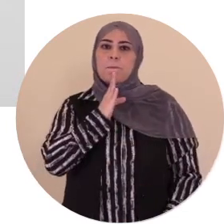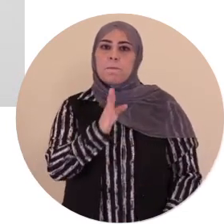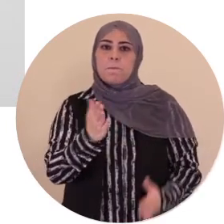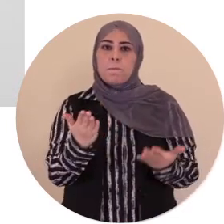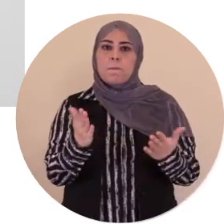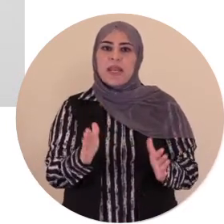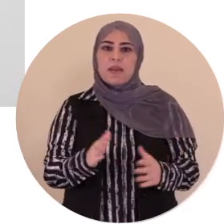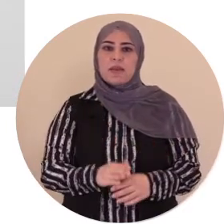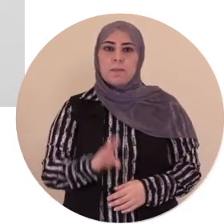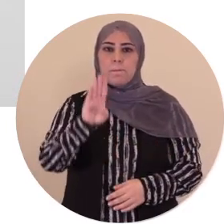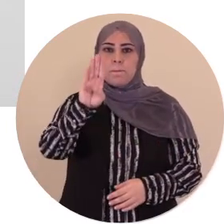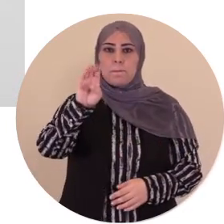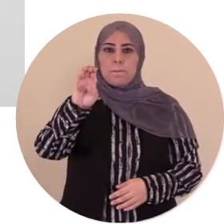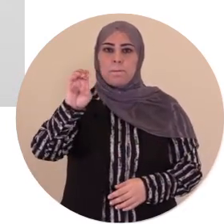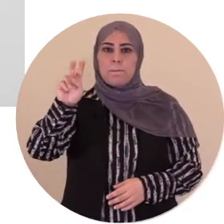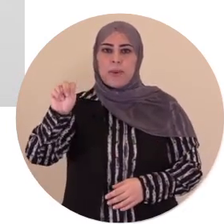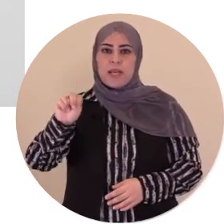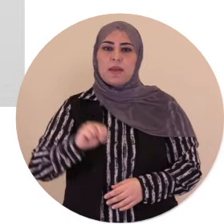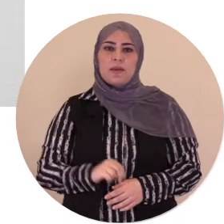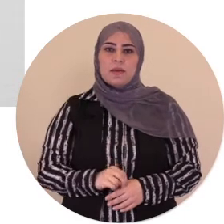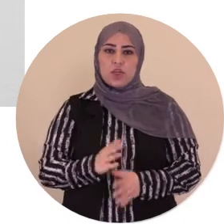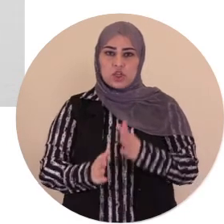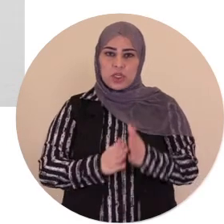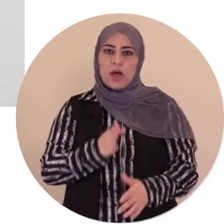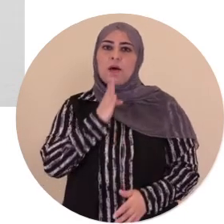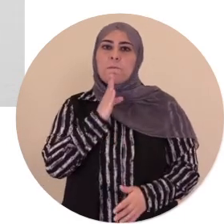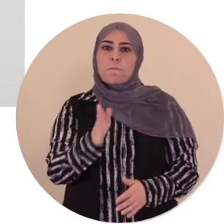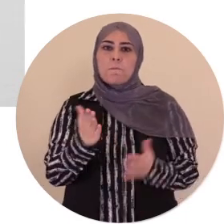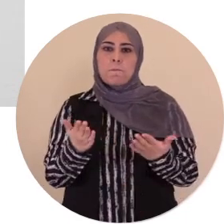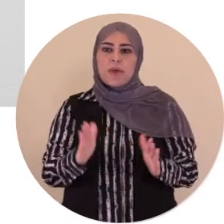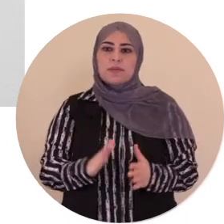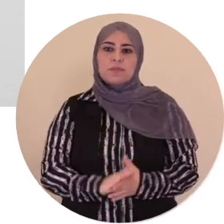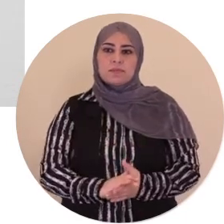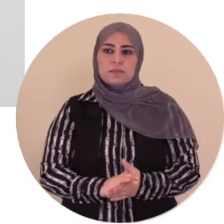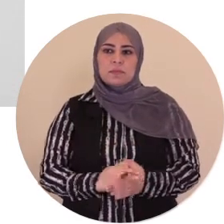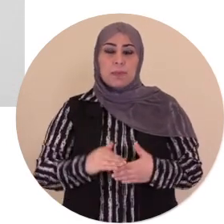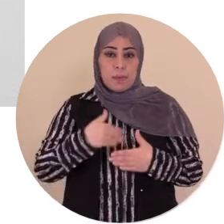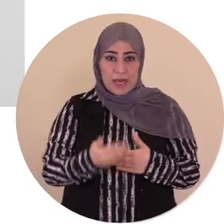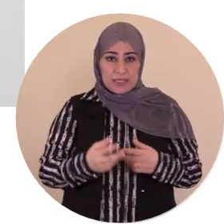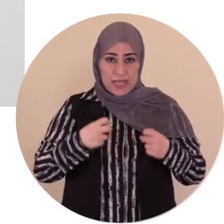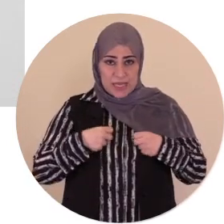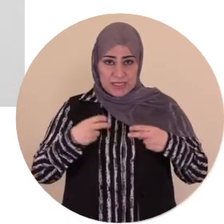So if there is an auxiliary verb like has, have, or had, we simply add been after it. Let's look at an